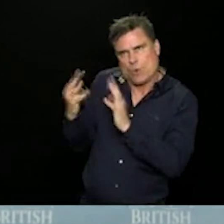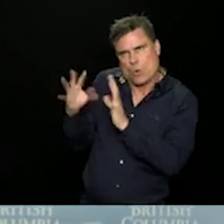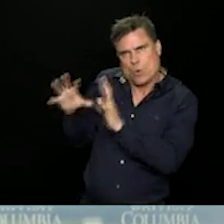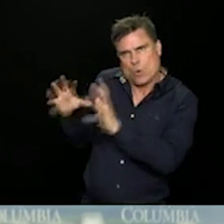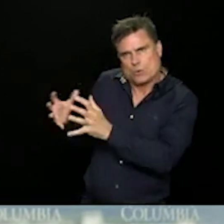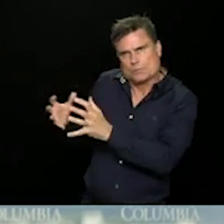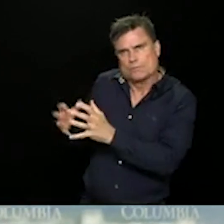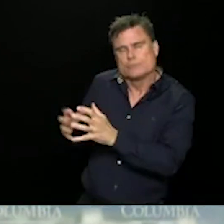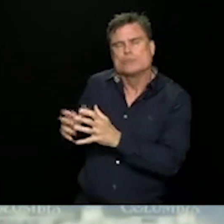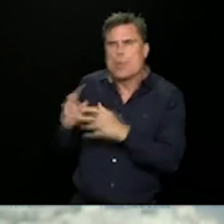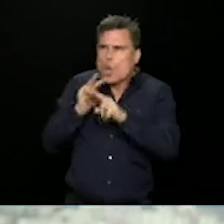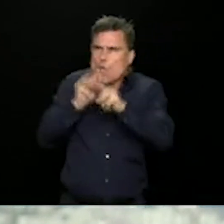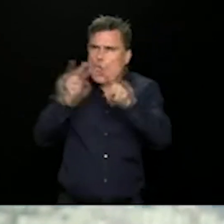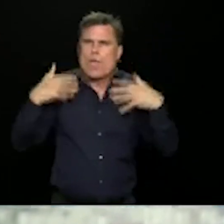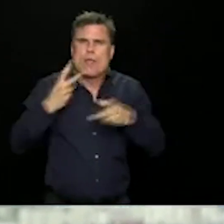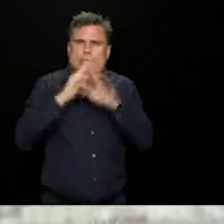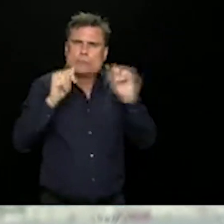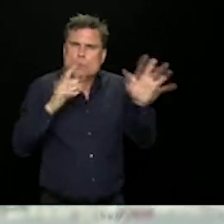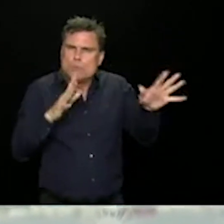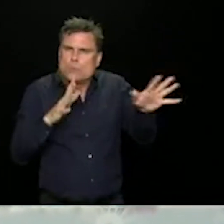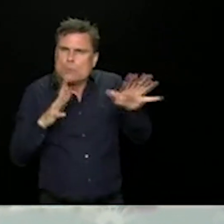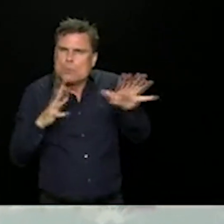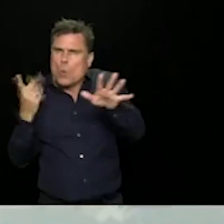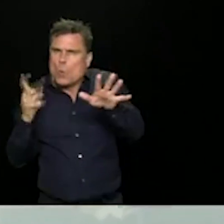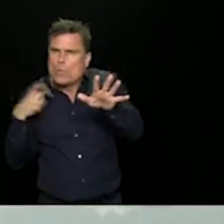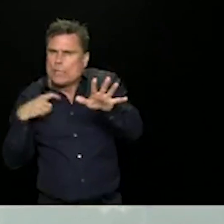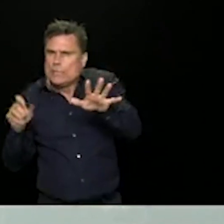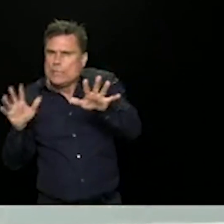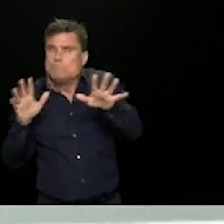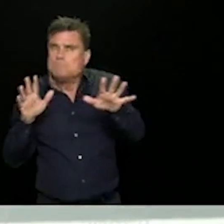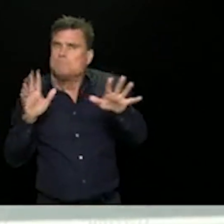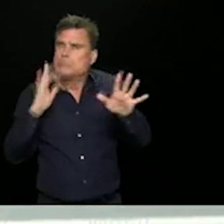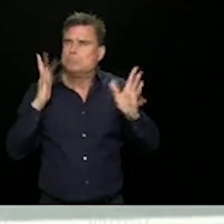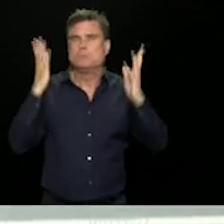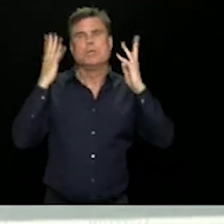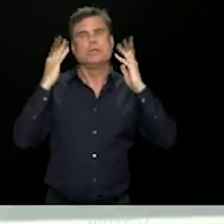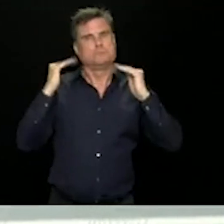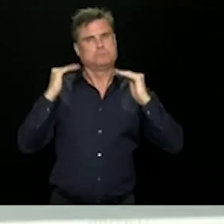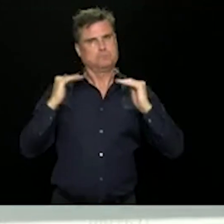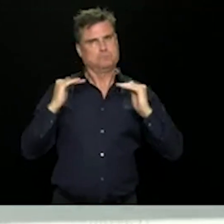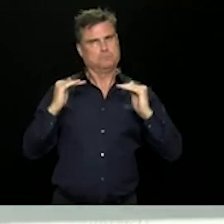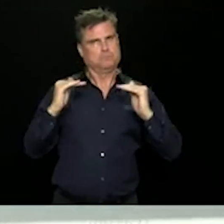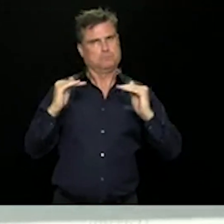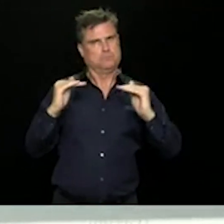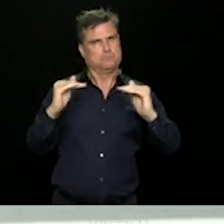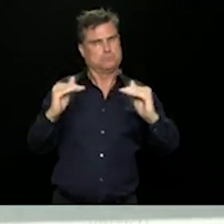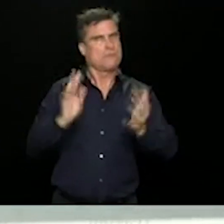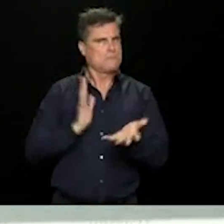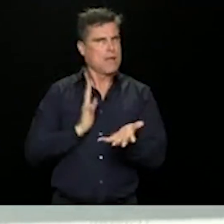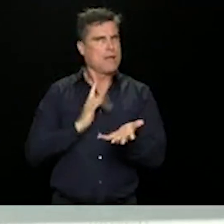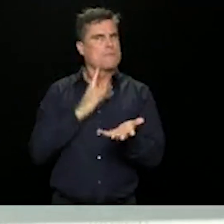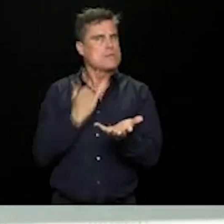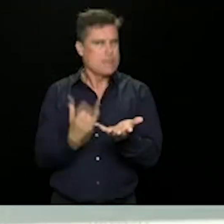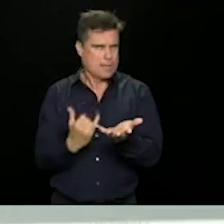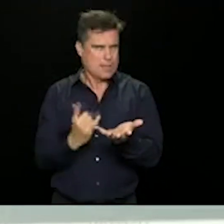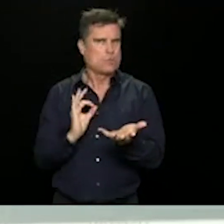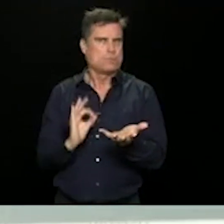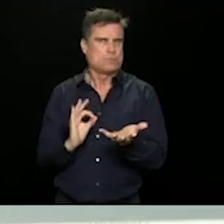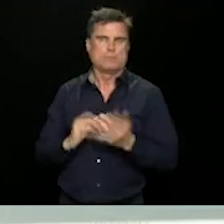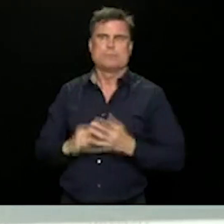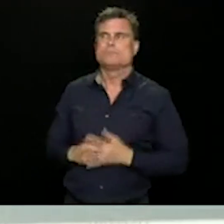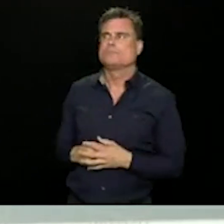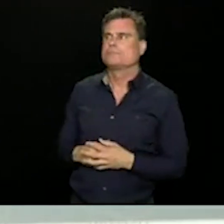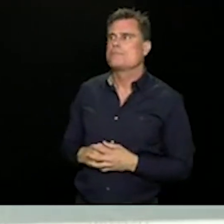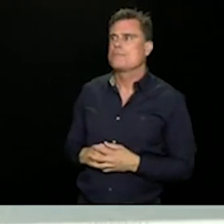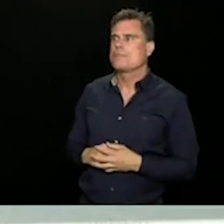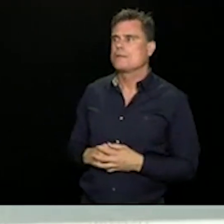Ethan Sawyer. I was just going to say we are at the same phase right now, and that's basically